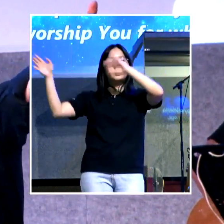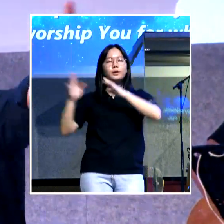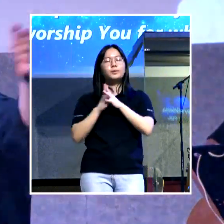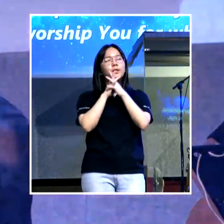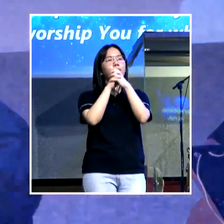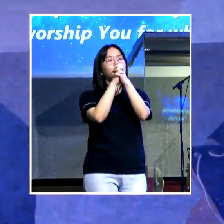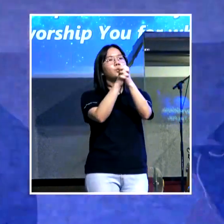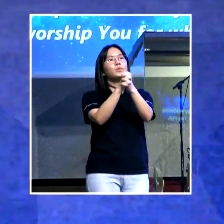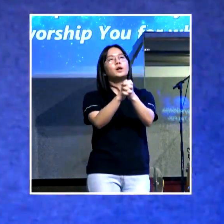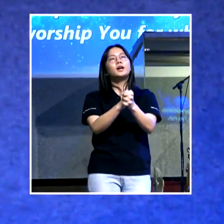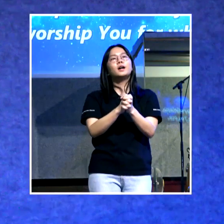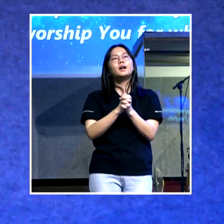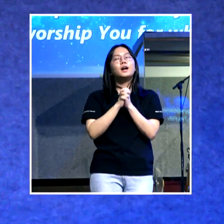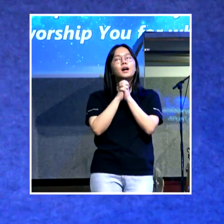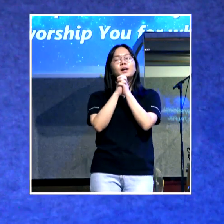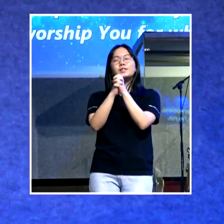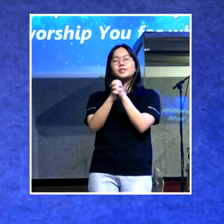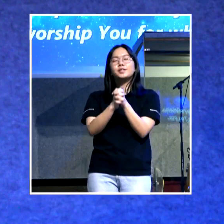hallelujah, we